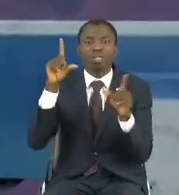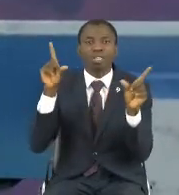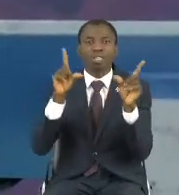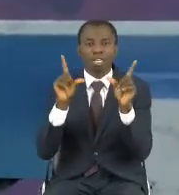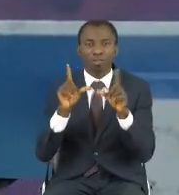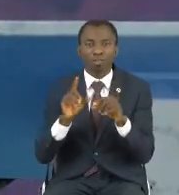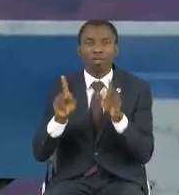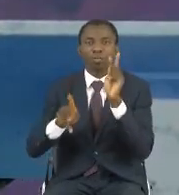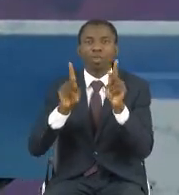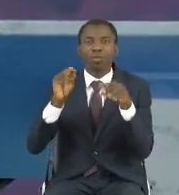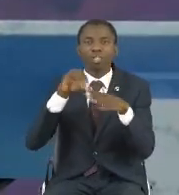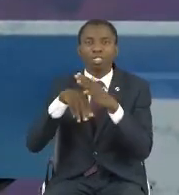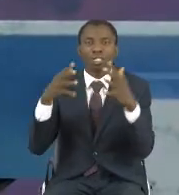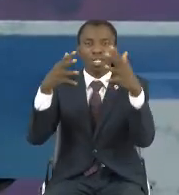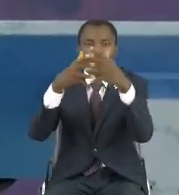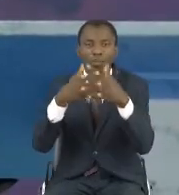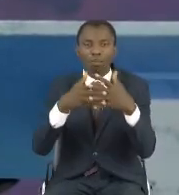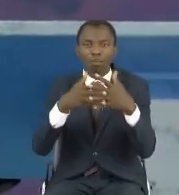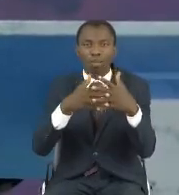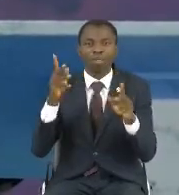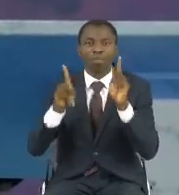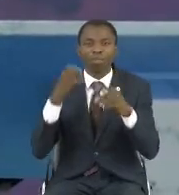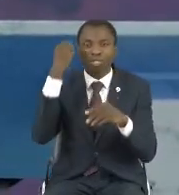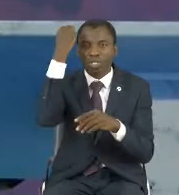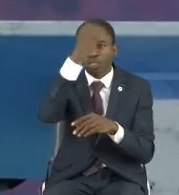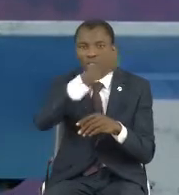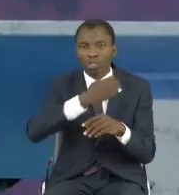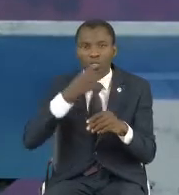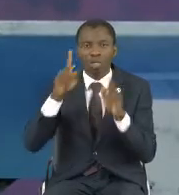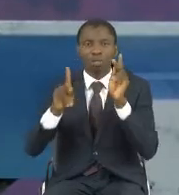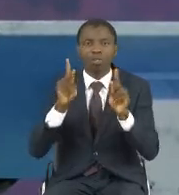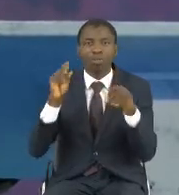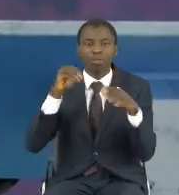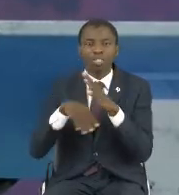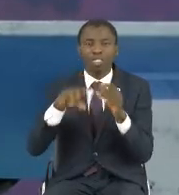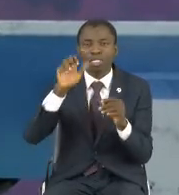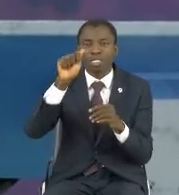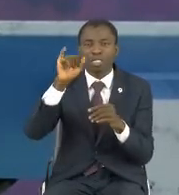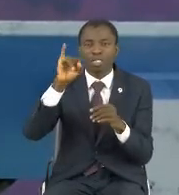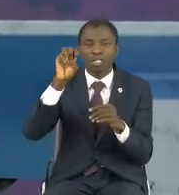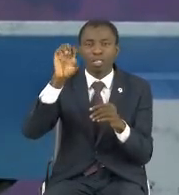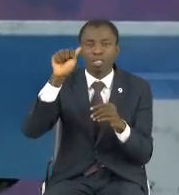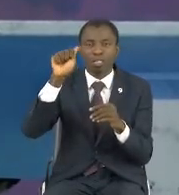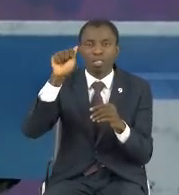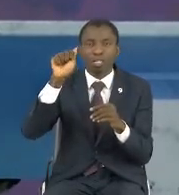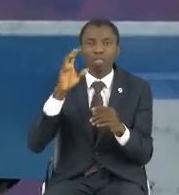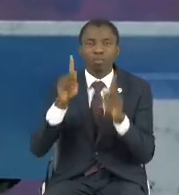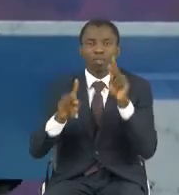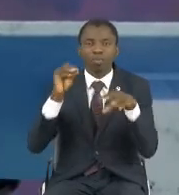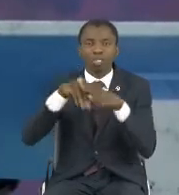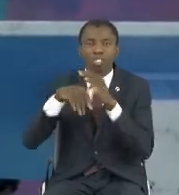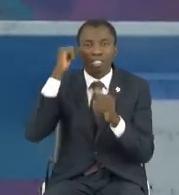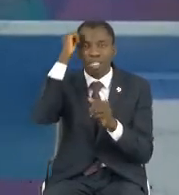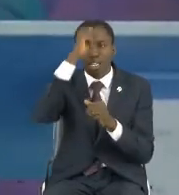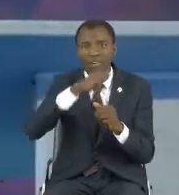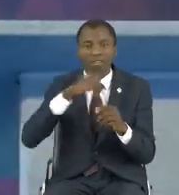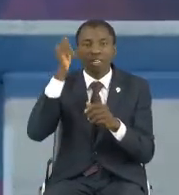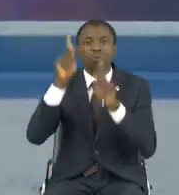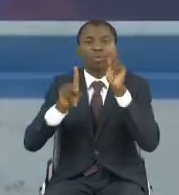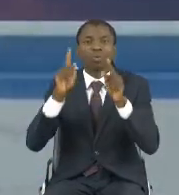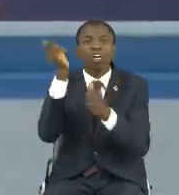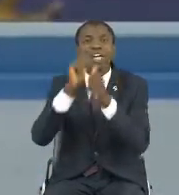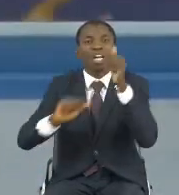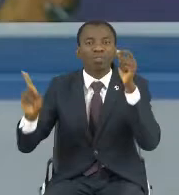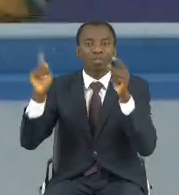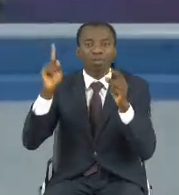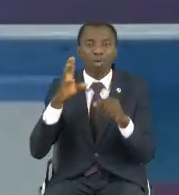America, people in Europe, people in Asia, people in Africa, people everywhere. COVID